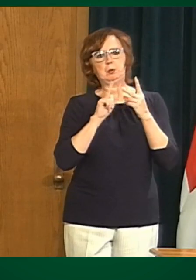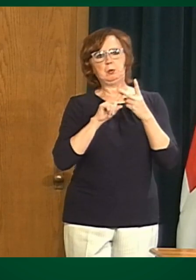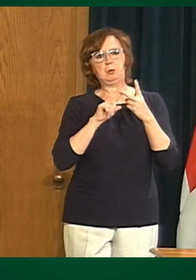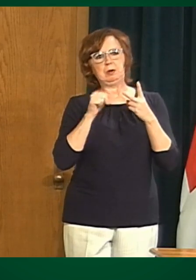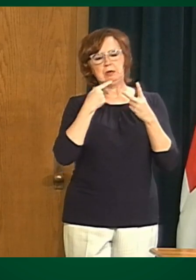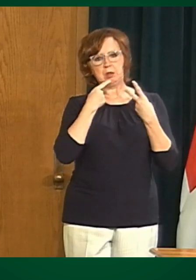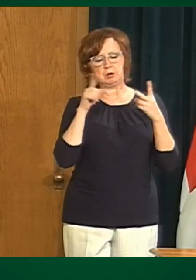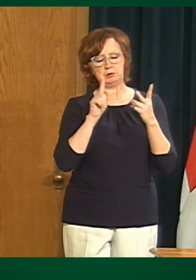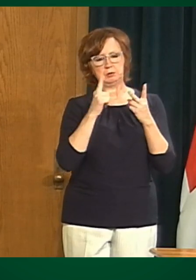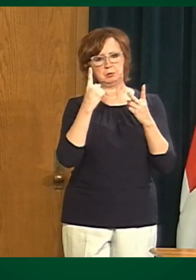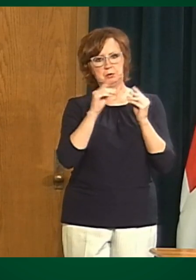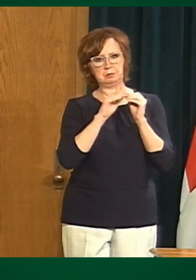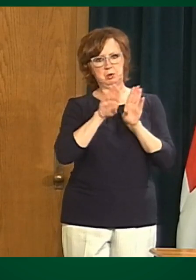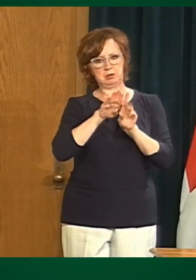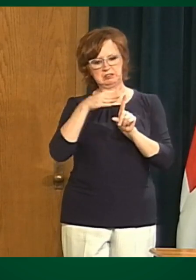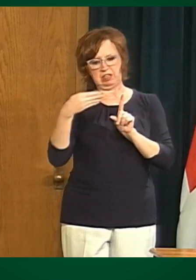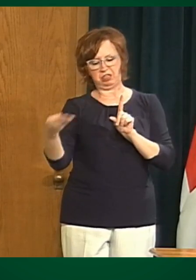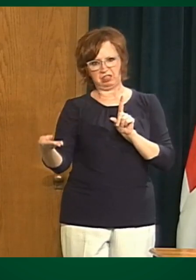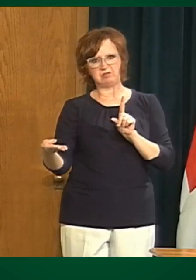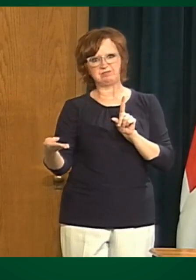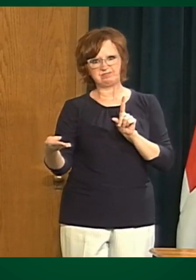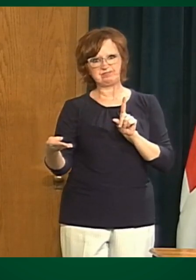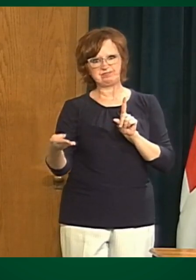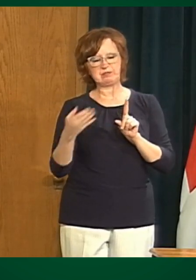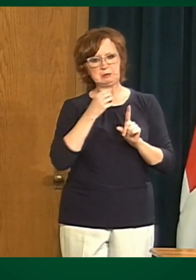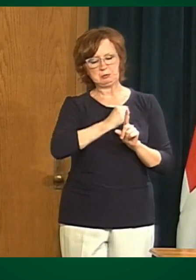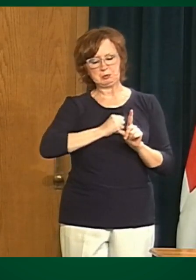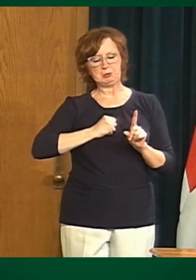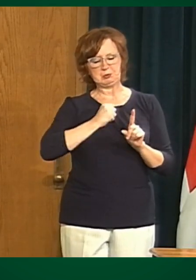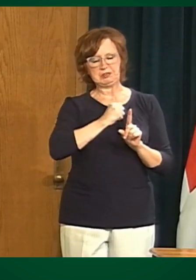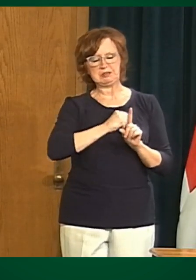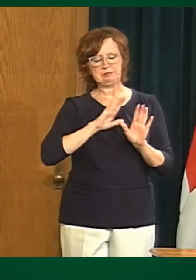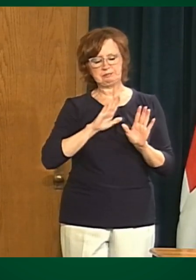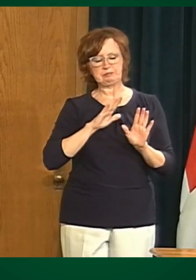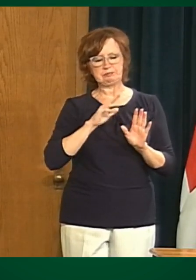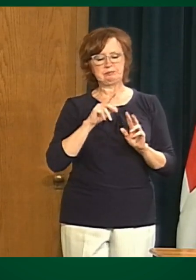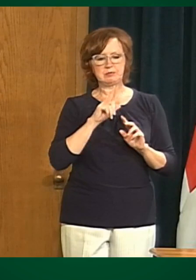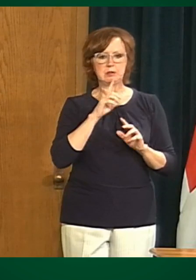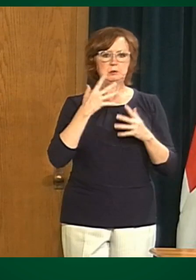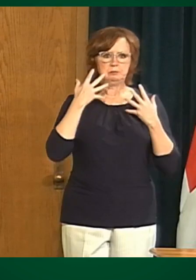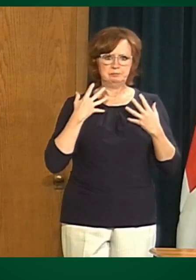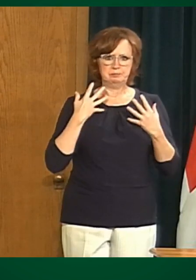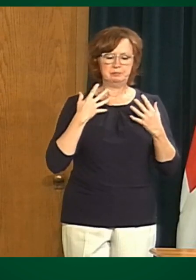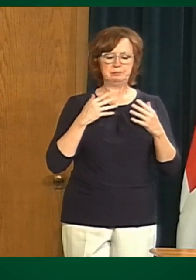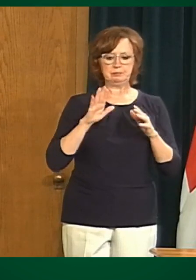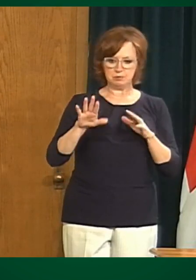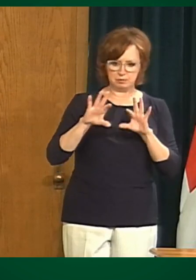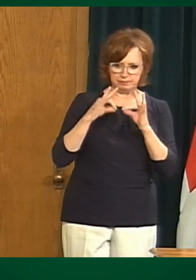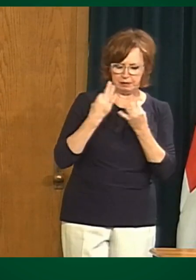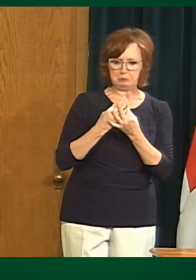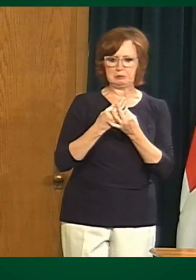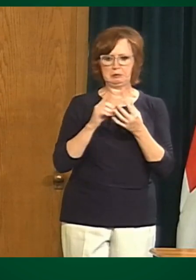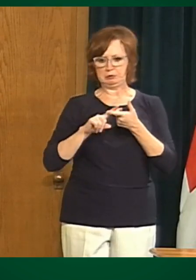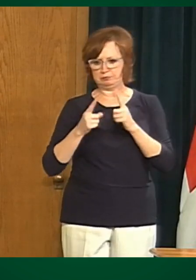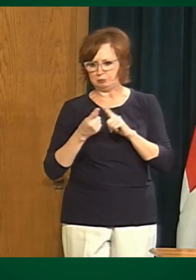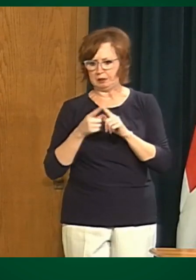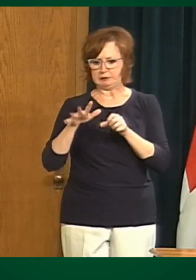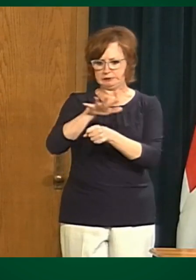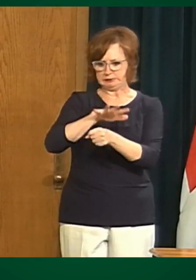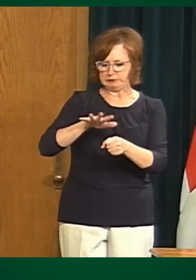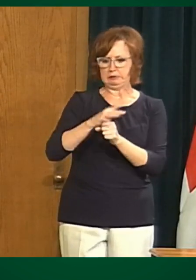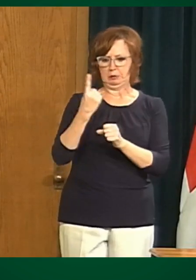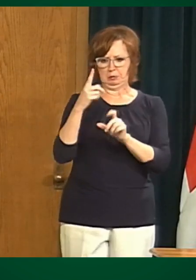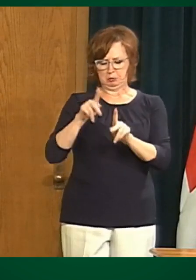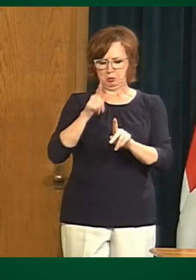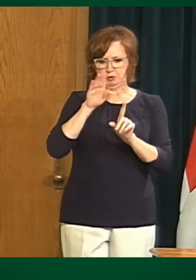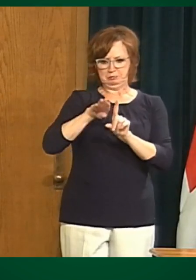additional fatality, to which I want to express my deepest condolences to the friends and to the family on behalf of